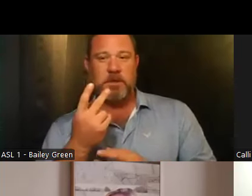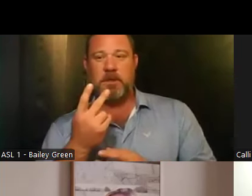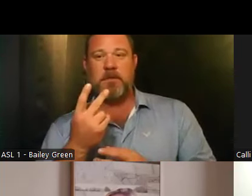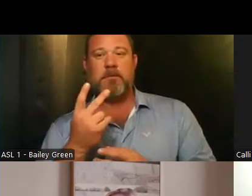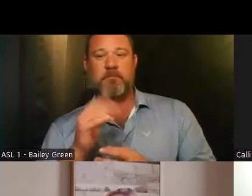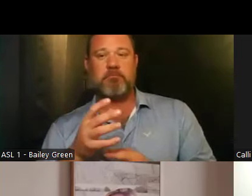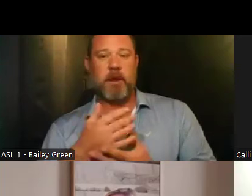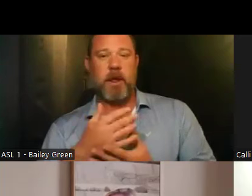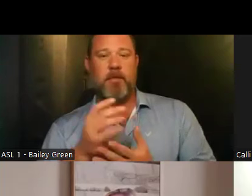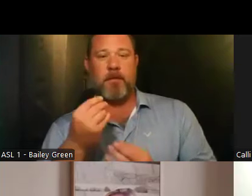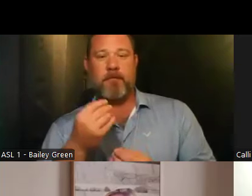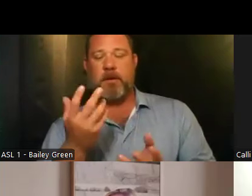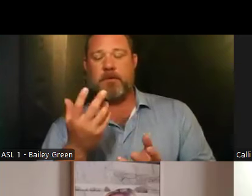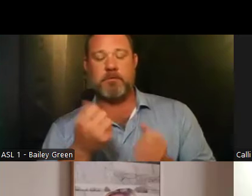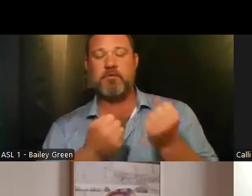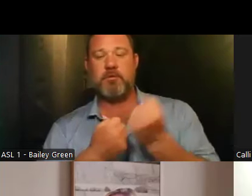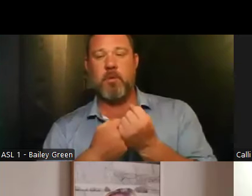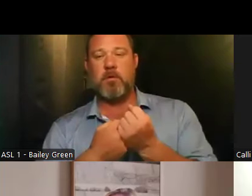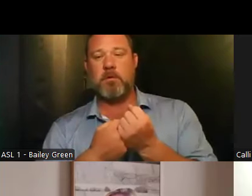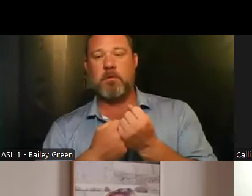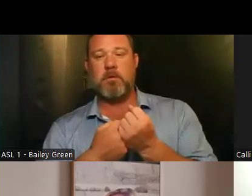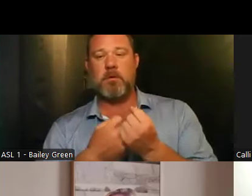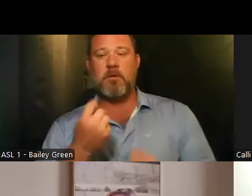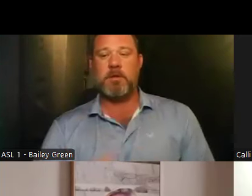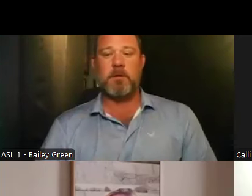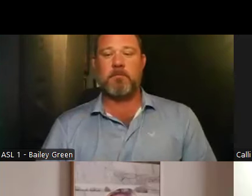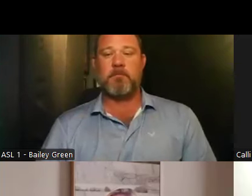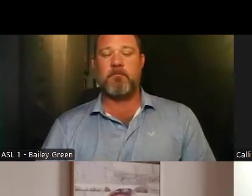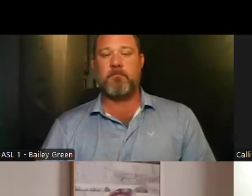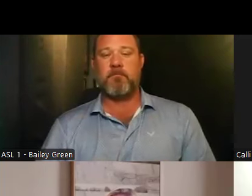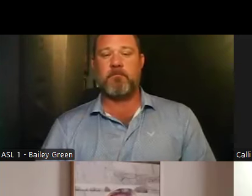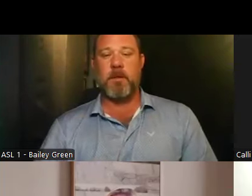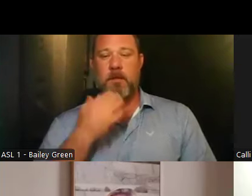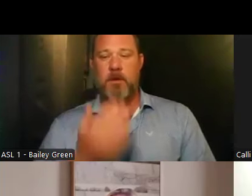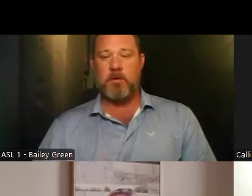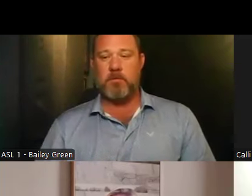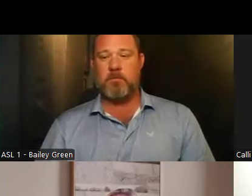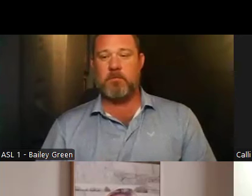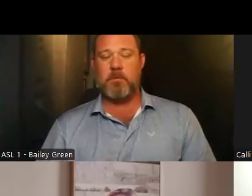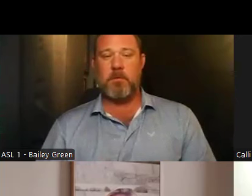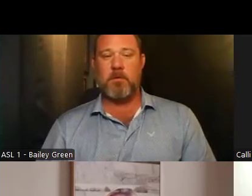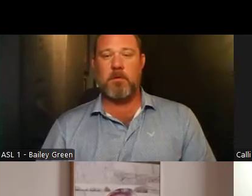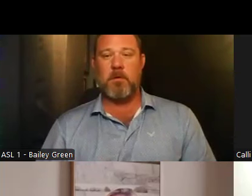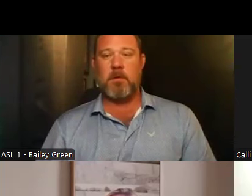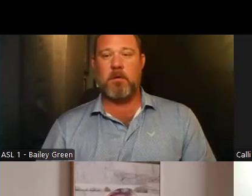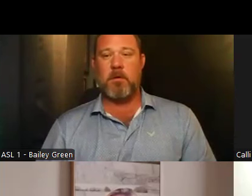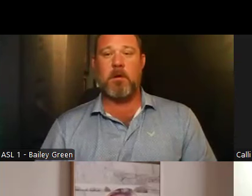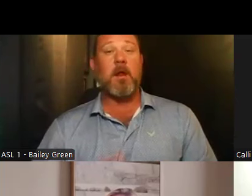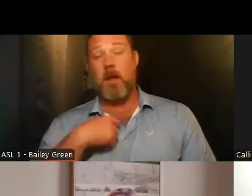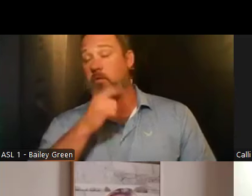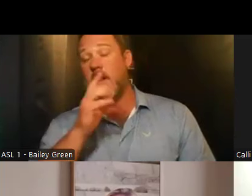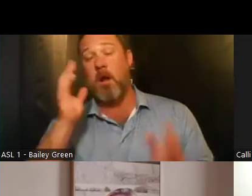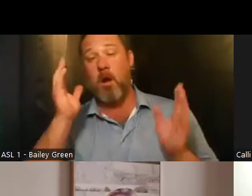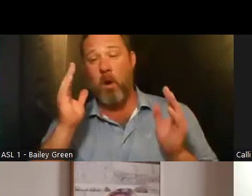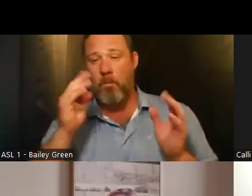that information, whether that would support that understanding. Thank you. And also just, gosh, I do hope at some point we are